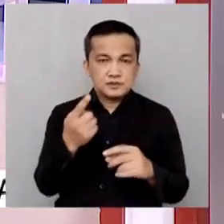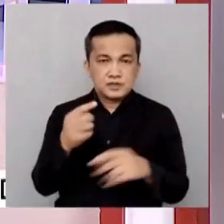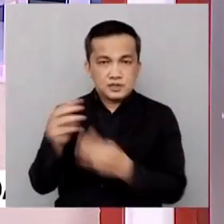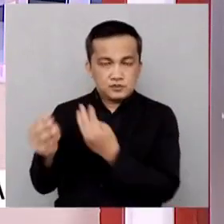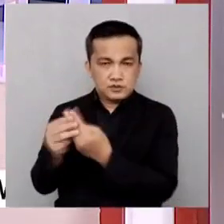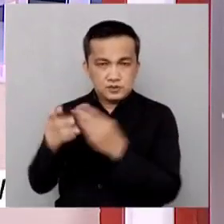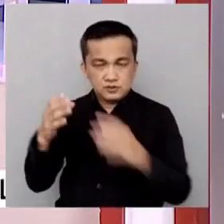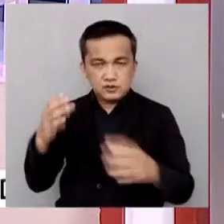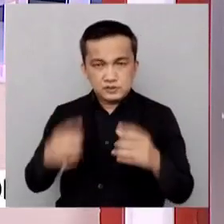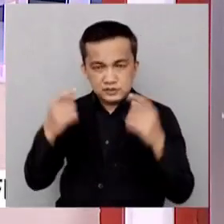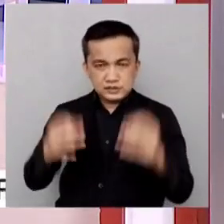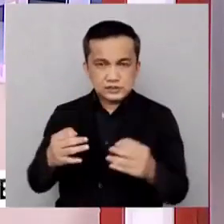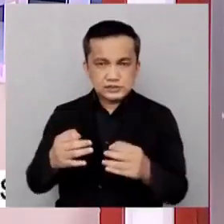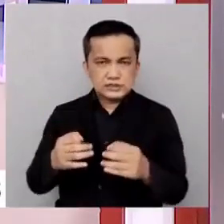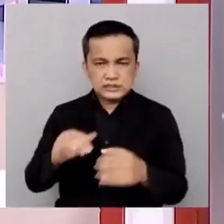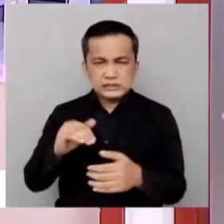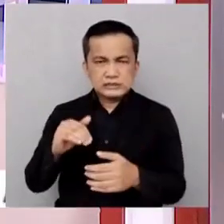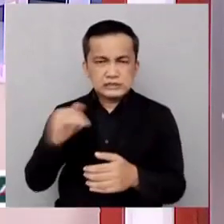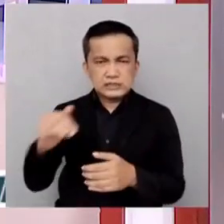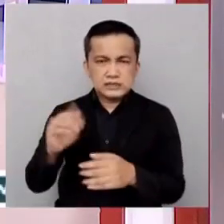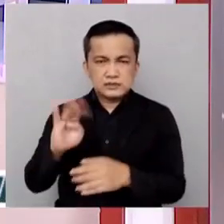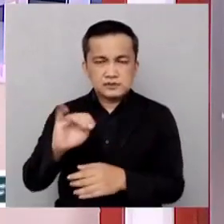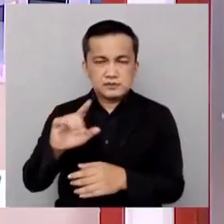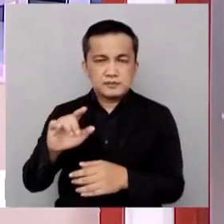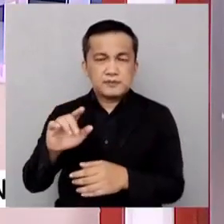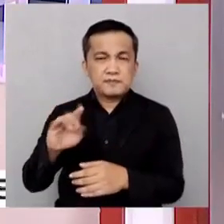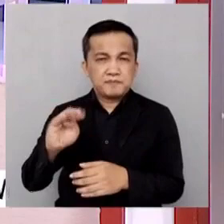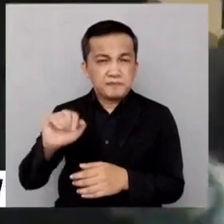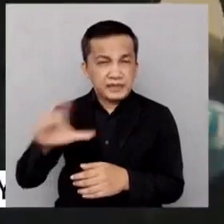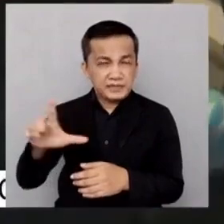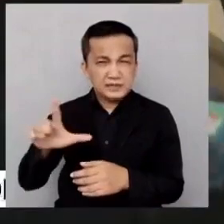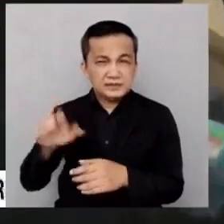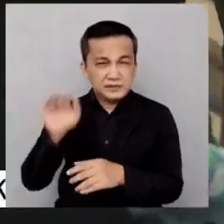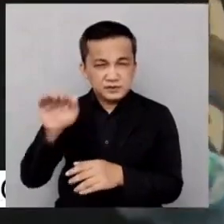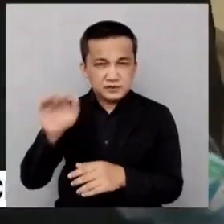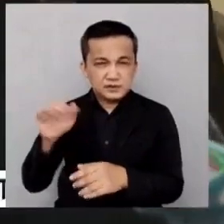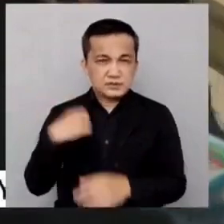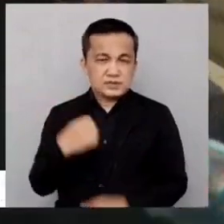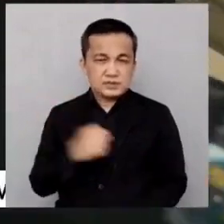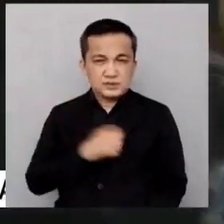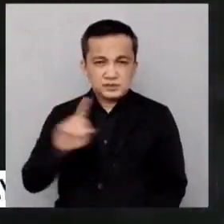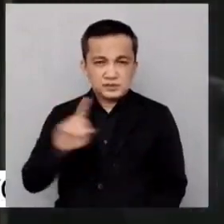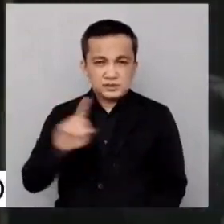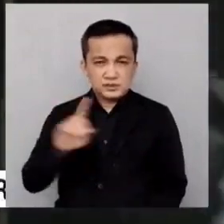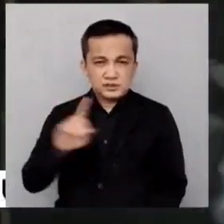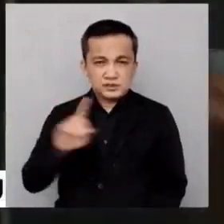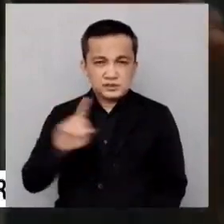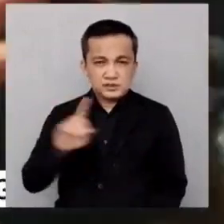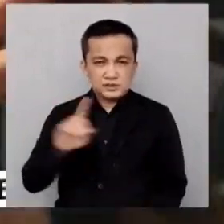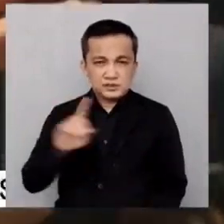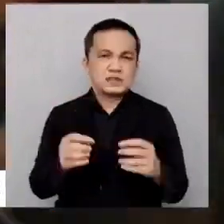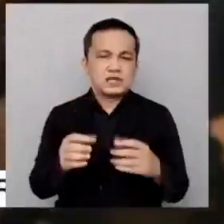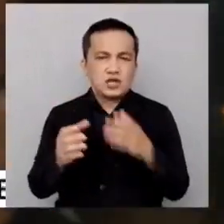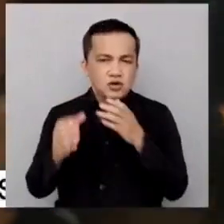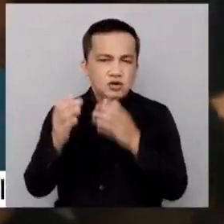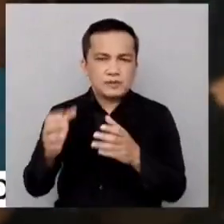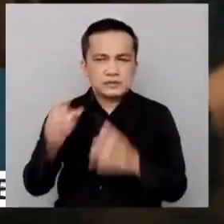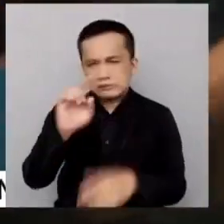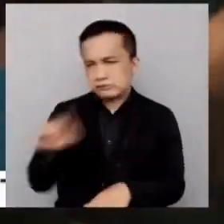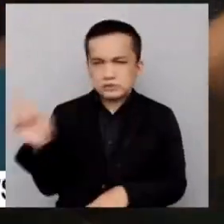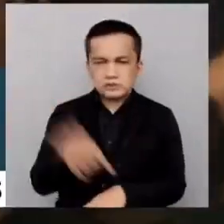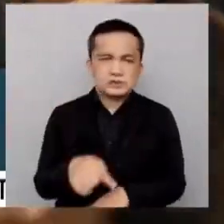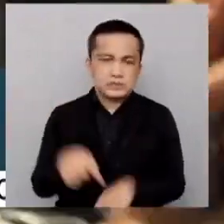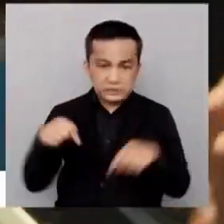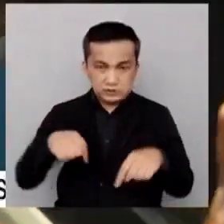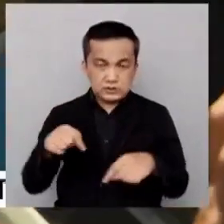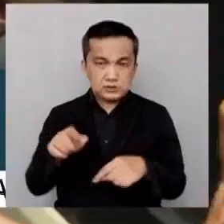to deny the bail petition of former Senator Leila De Lima, earning condemnation here and abroad. The court on